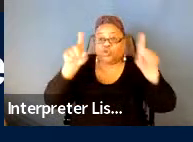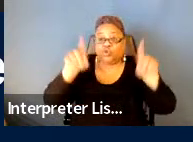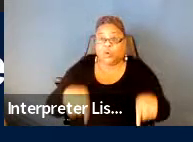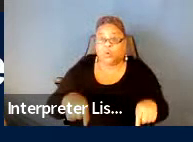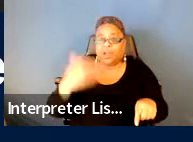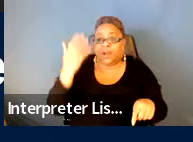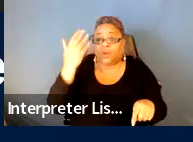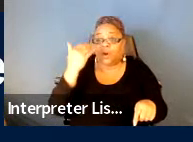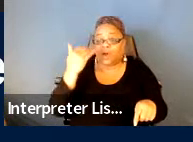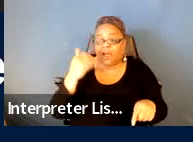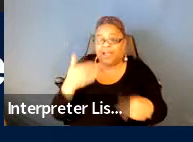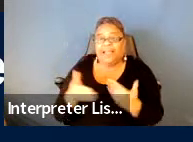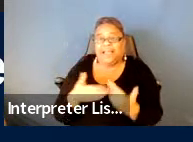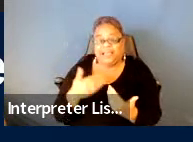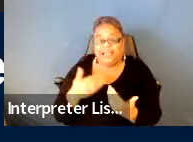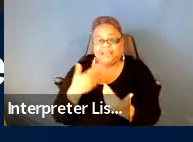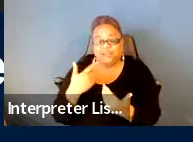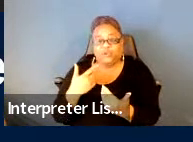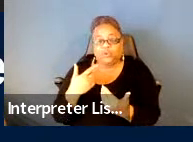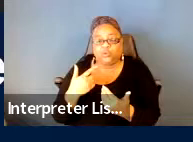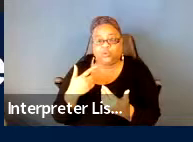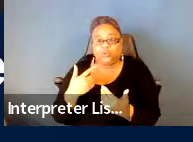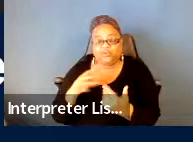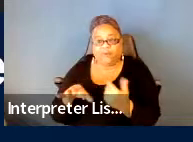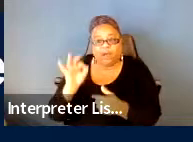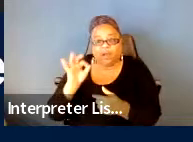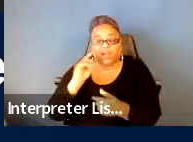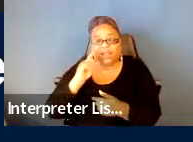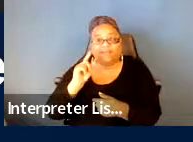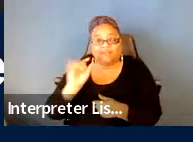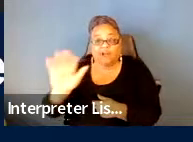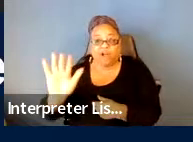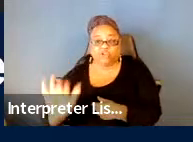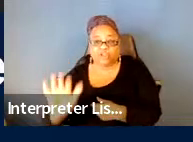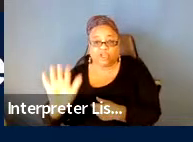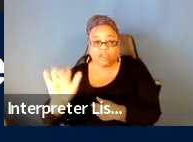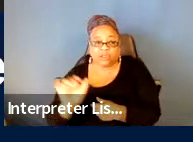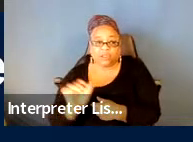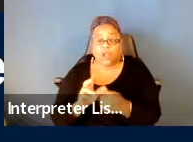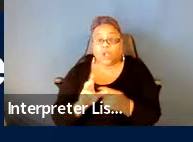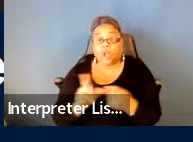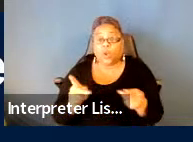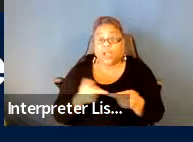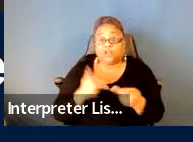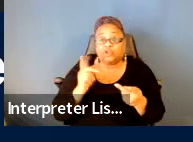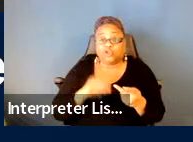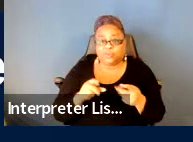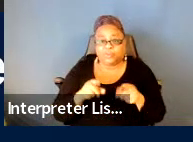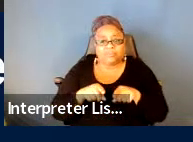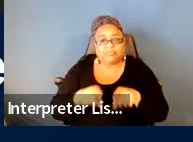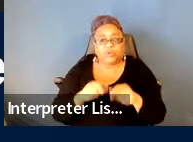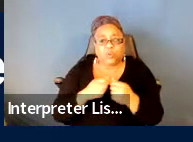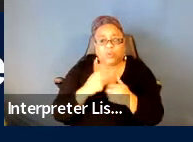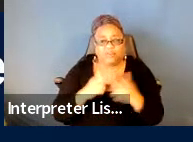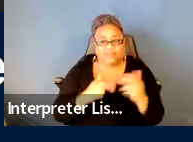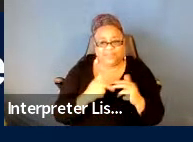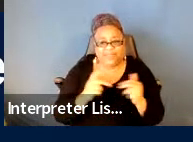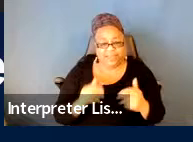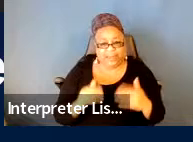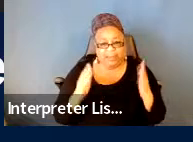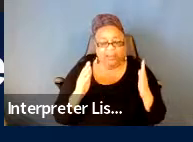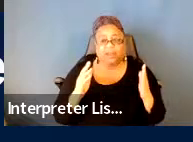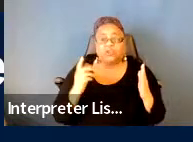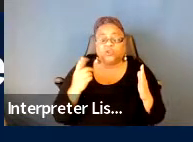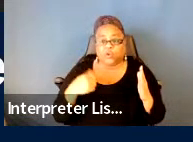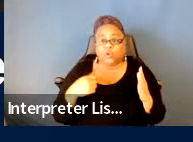touch. And the location of these signs should be consistent within a facility. So if you place a sign to the right hand